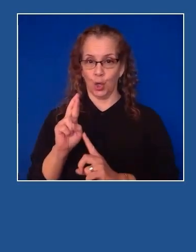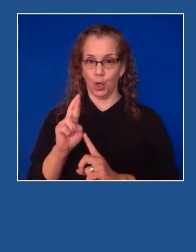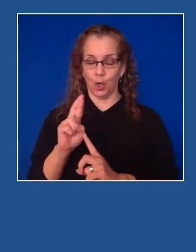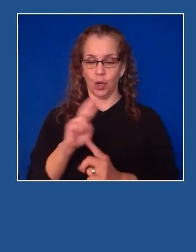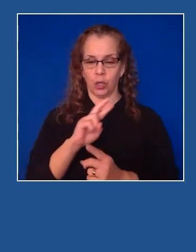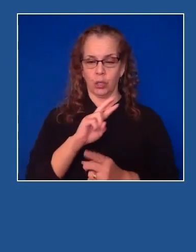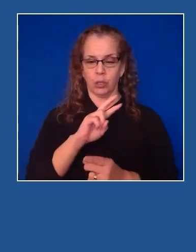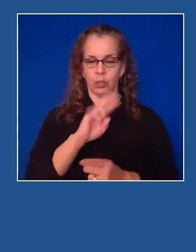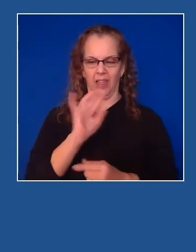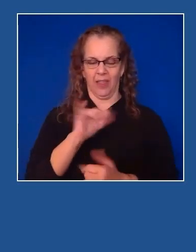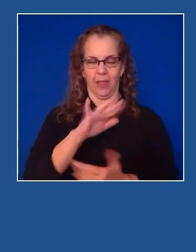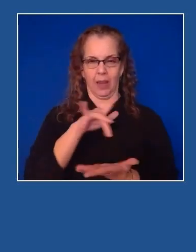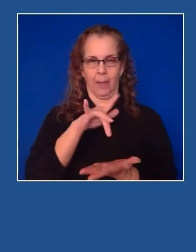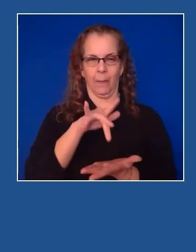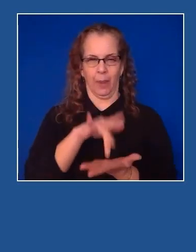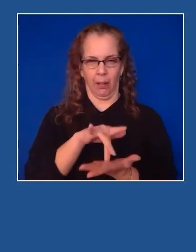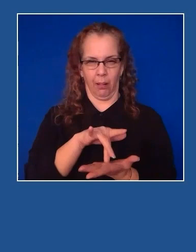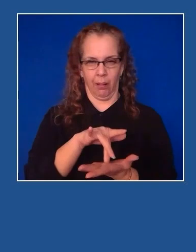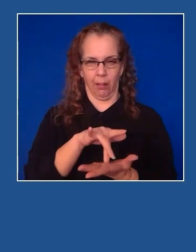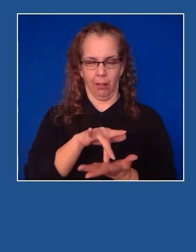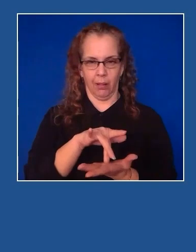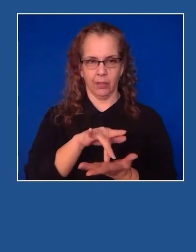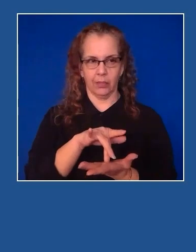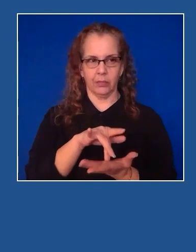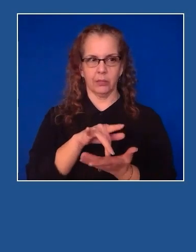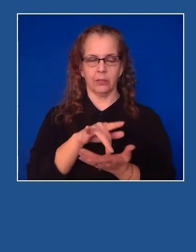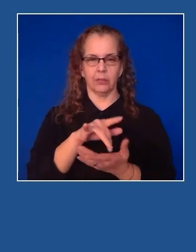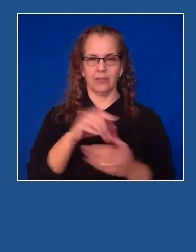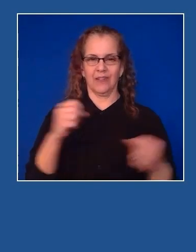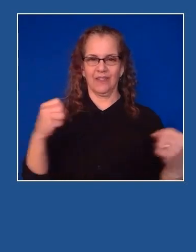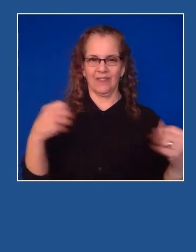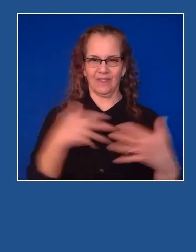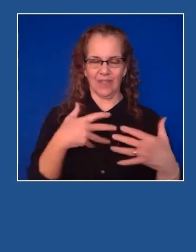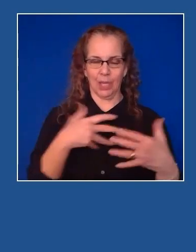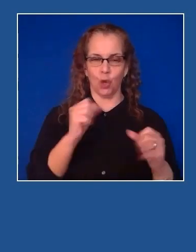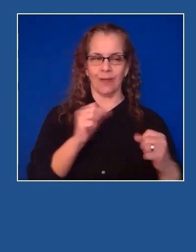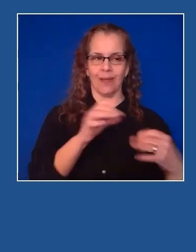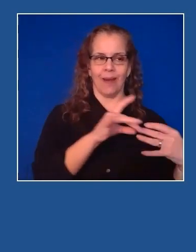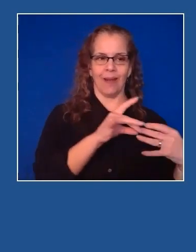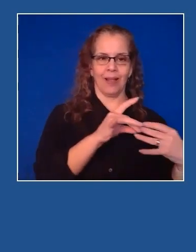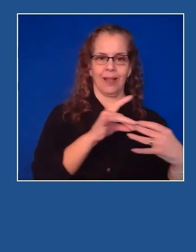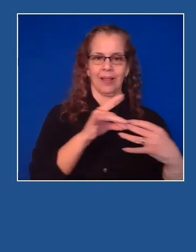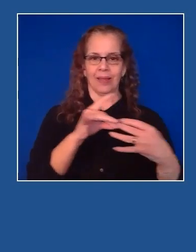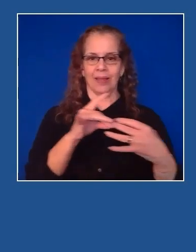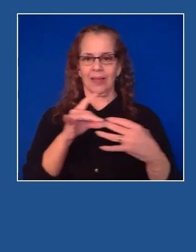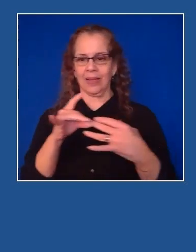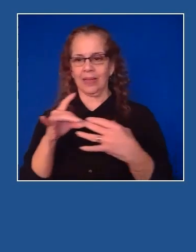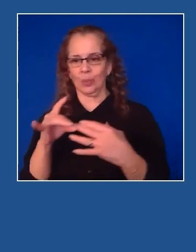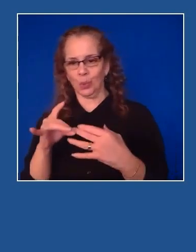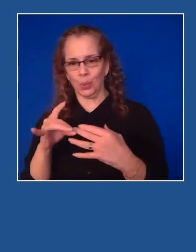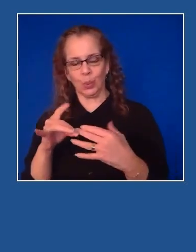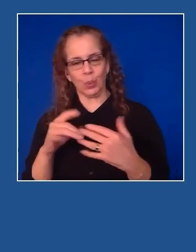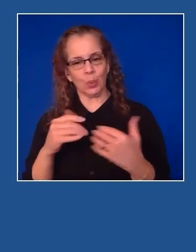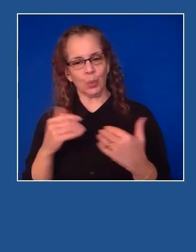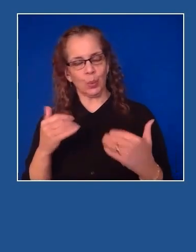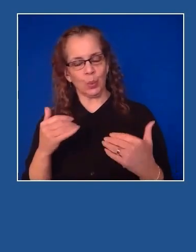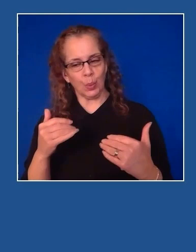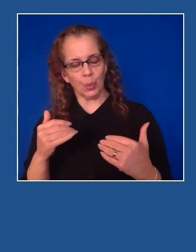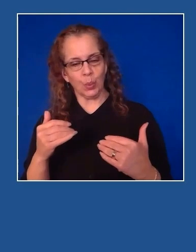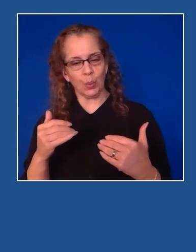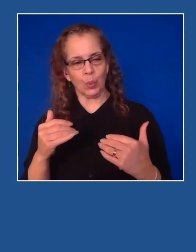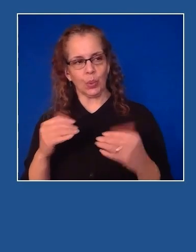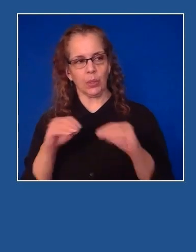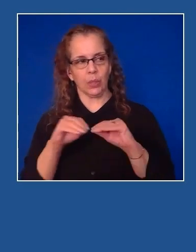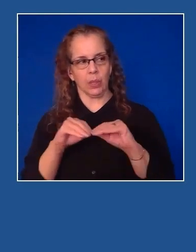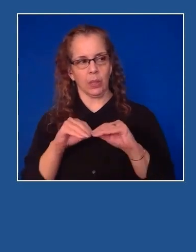fear can lead to all kinds of maladaptive reactions in people who are around